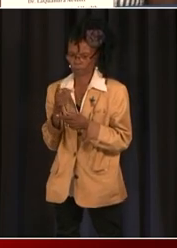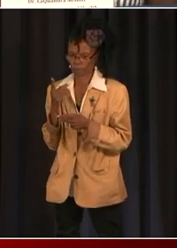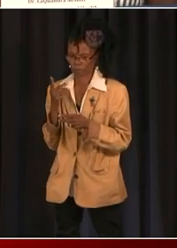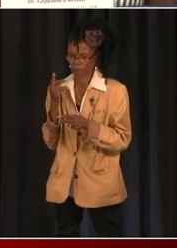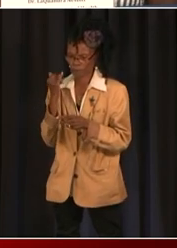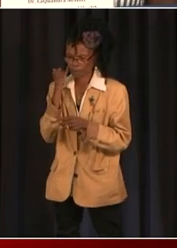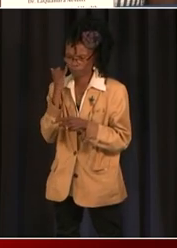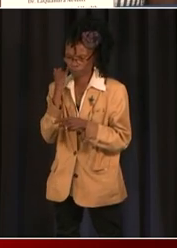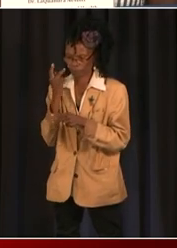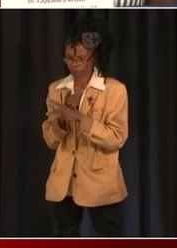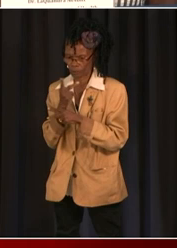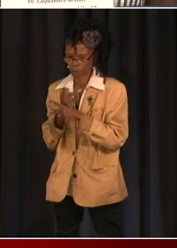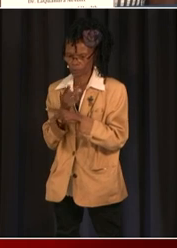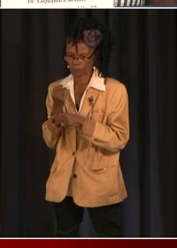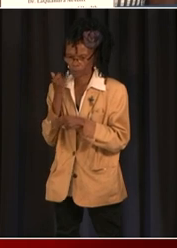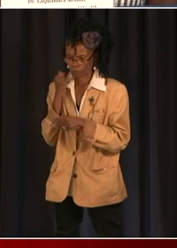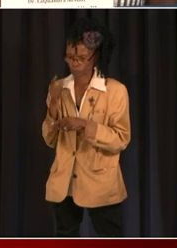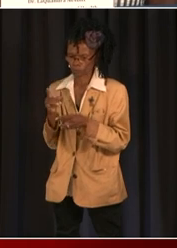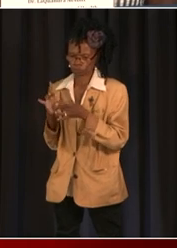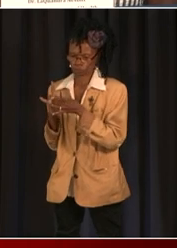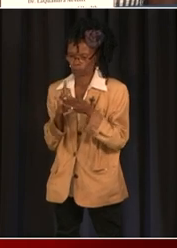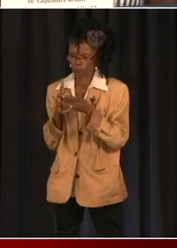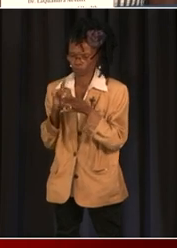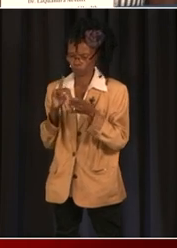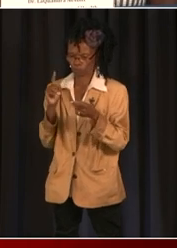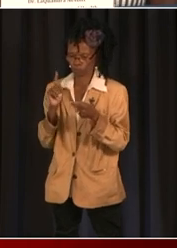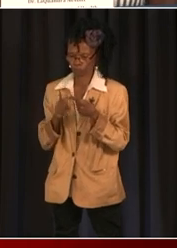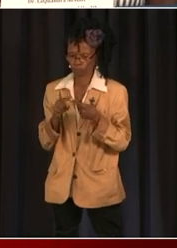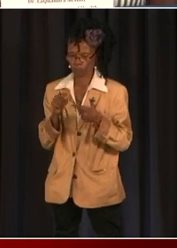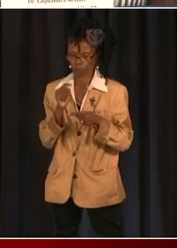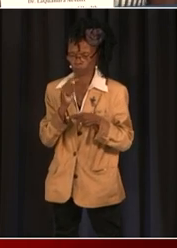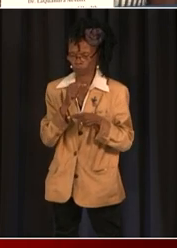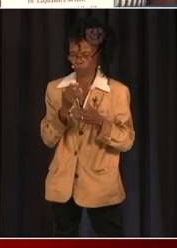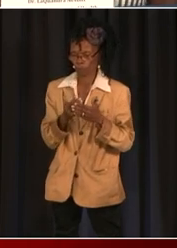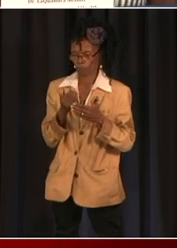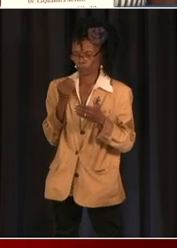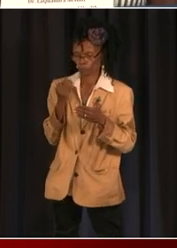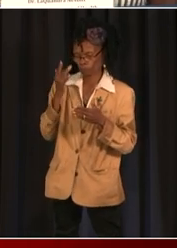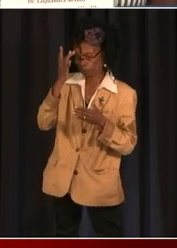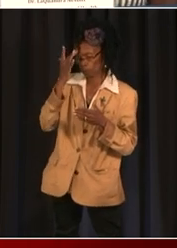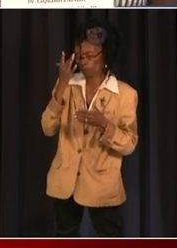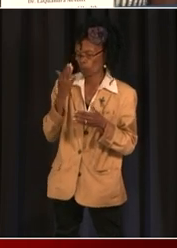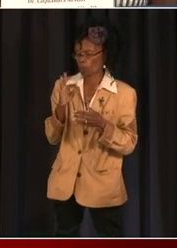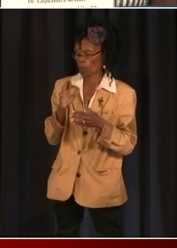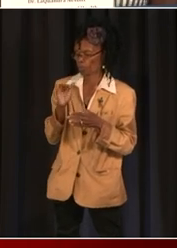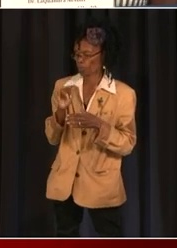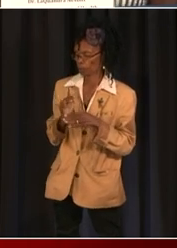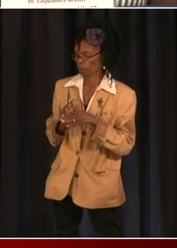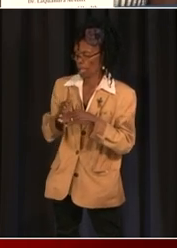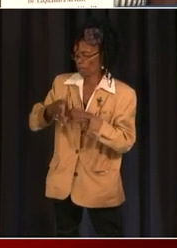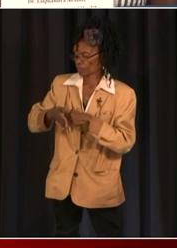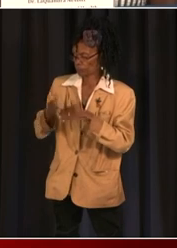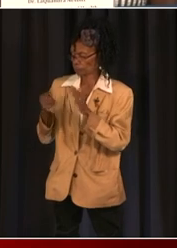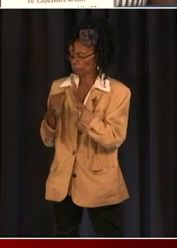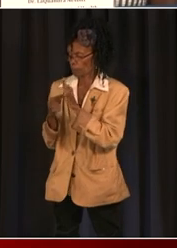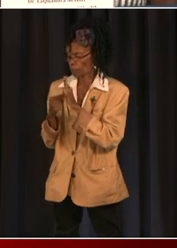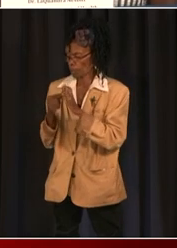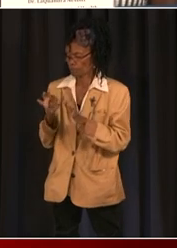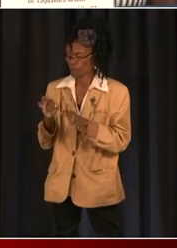that the child is experiencing is related to their chronic health condition or are possible signs and symptoms of